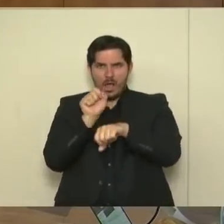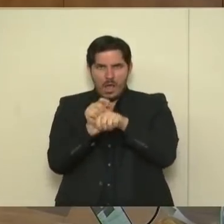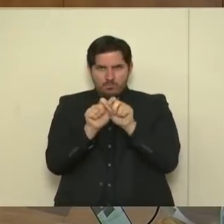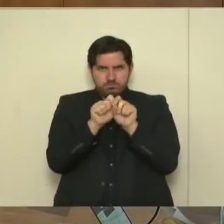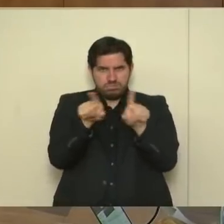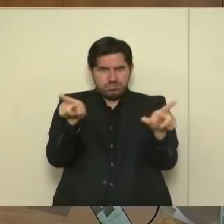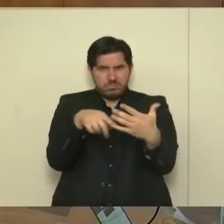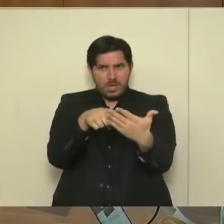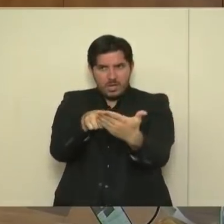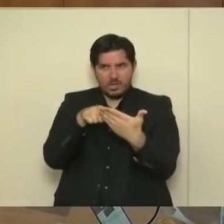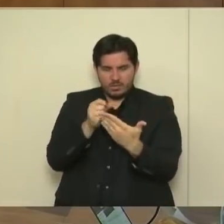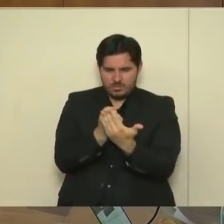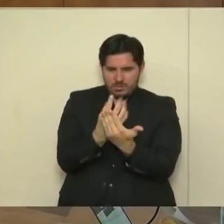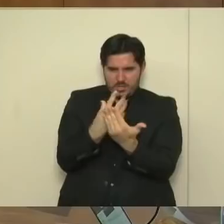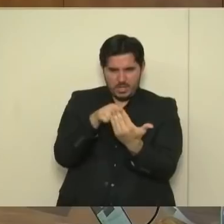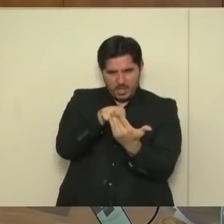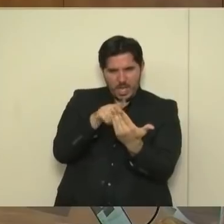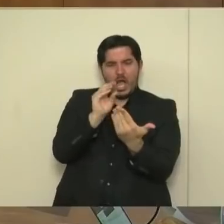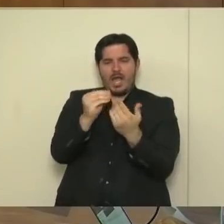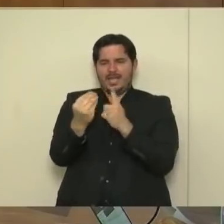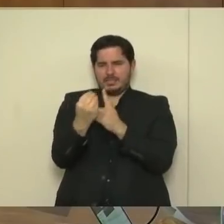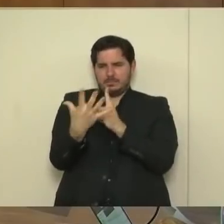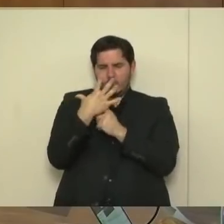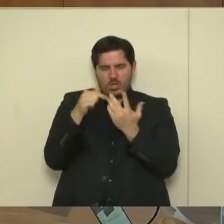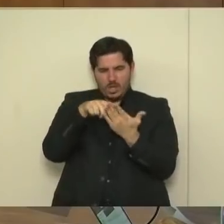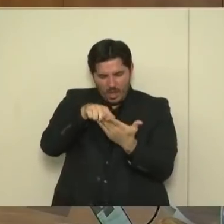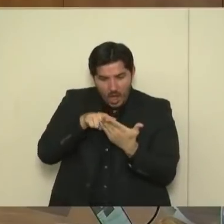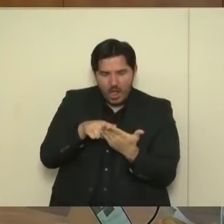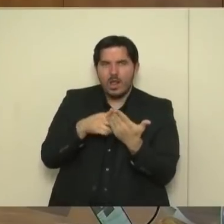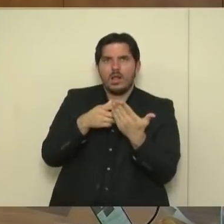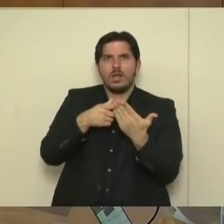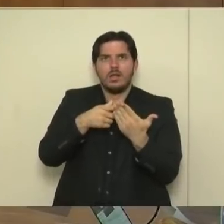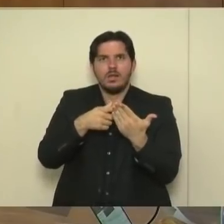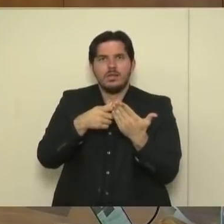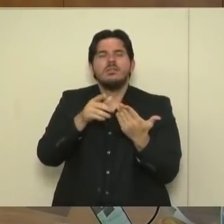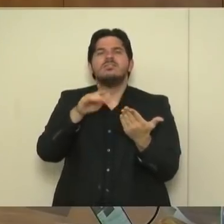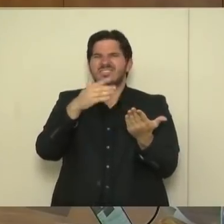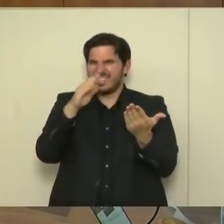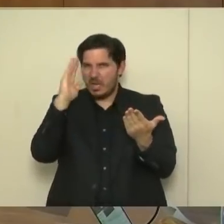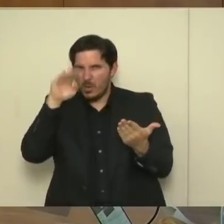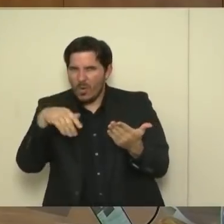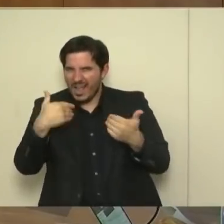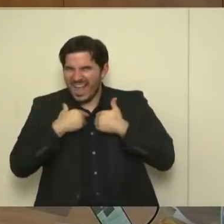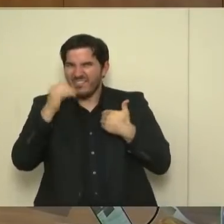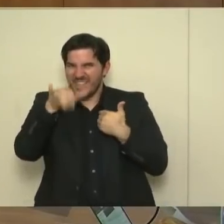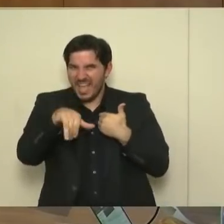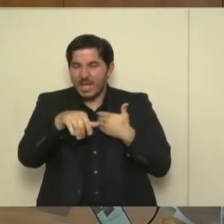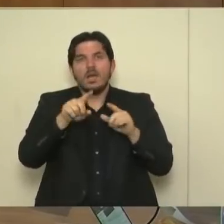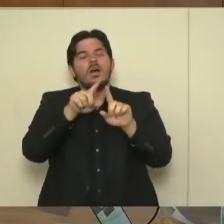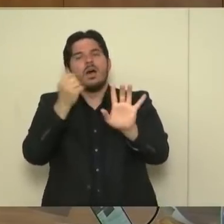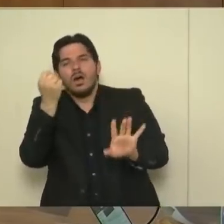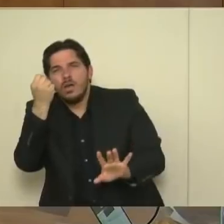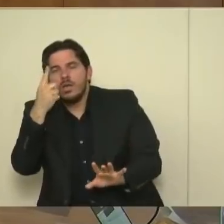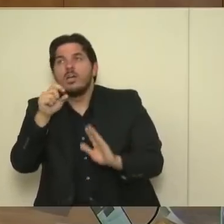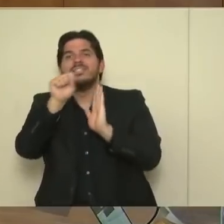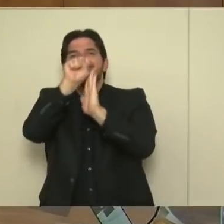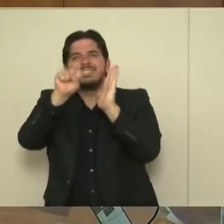menu. As I understand, it is incumbent on states to utilize that sort